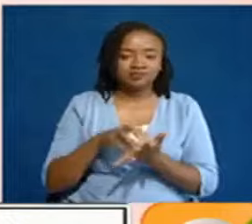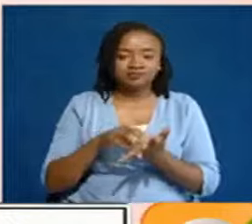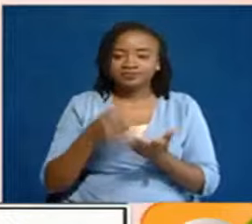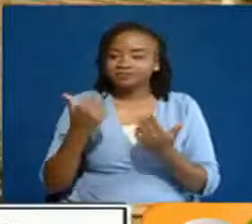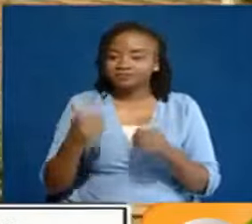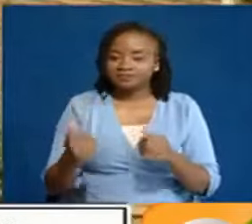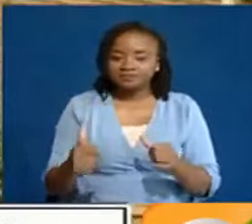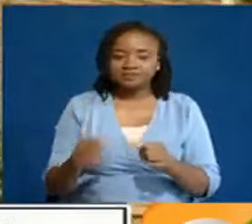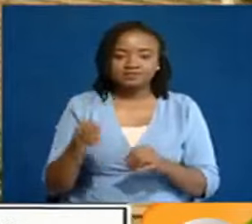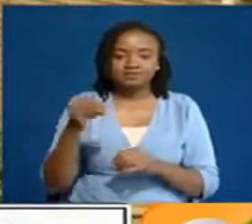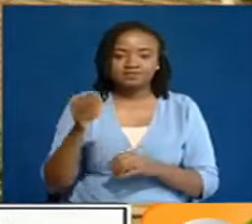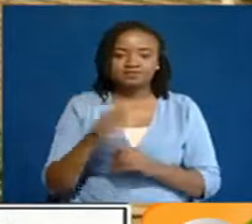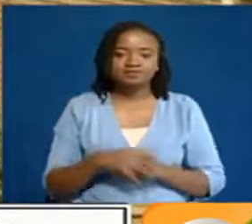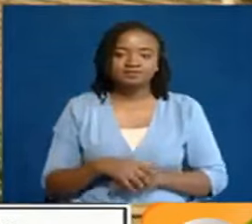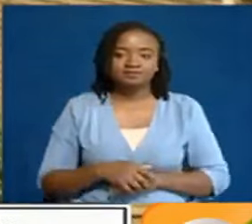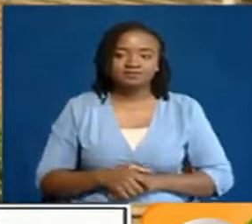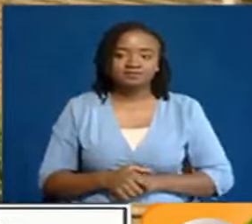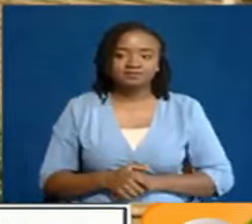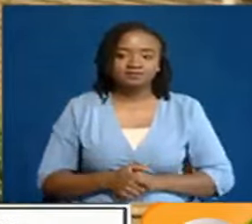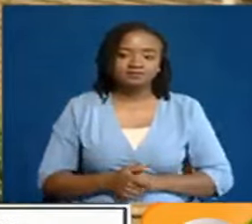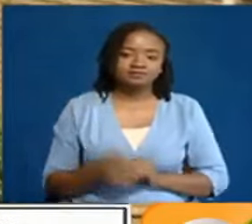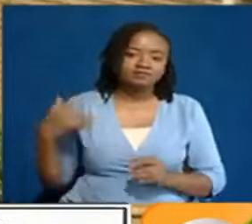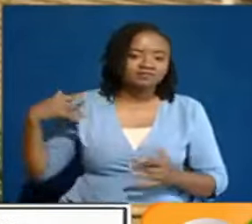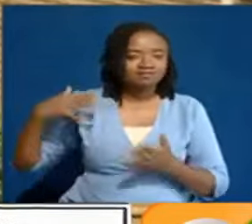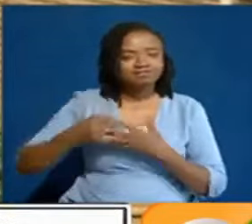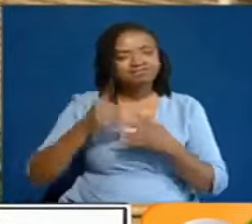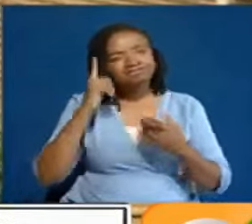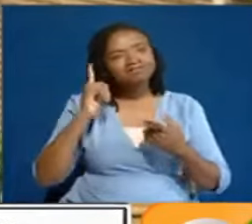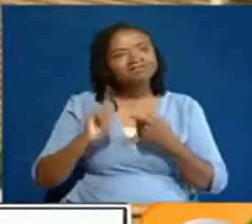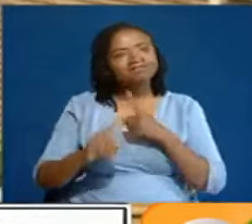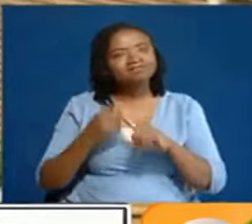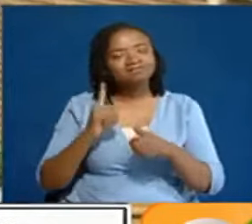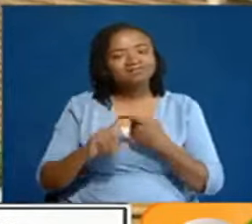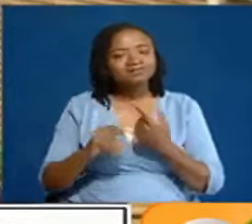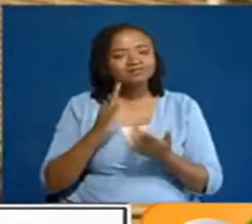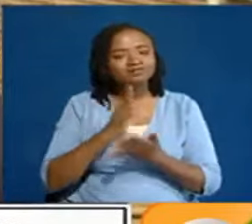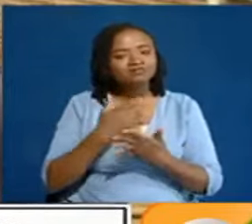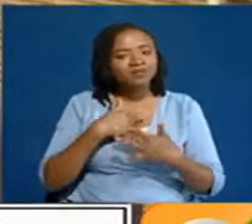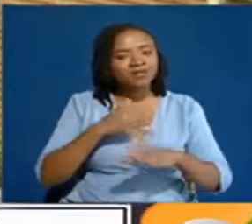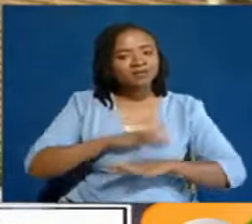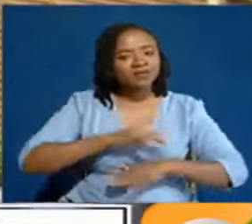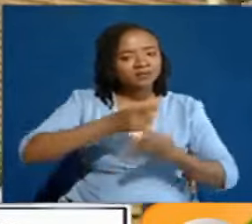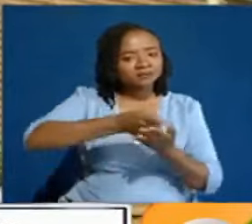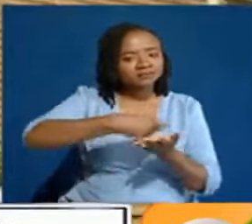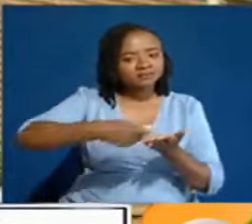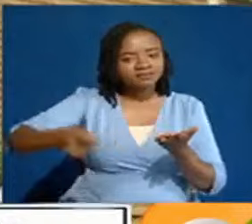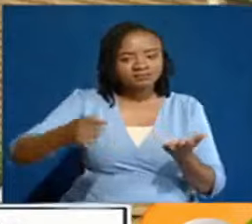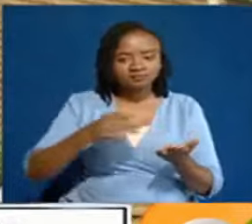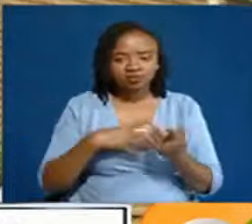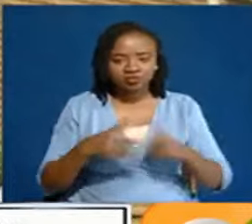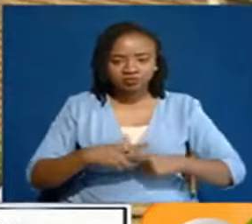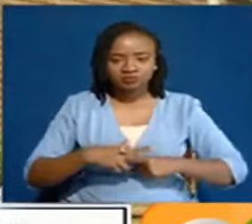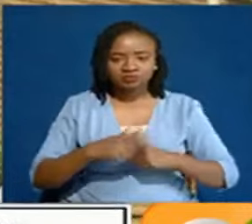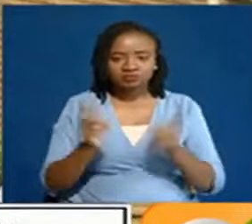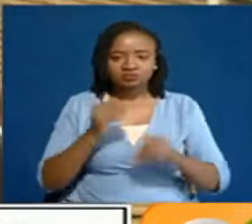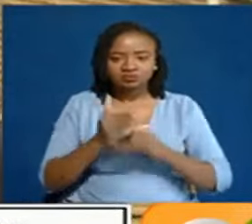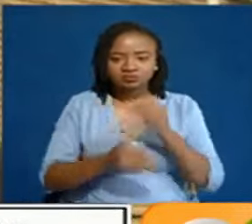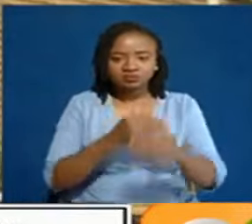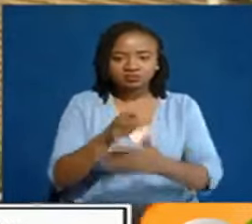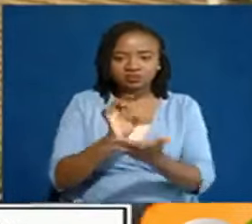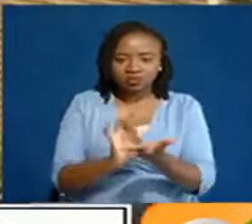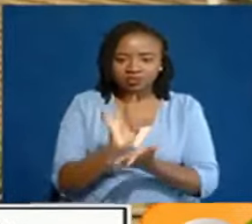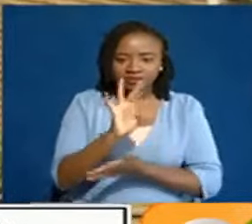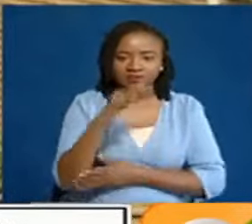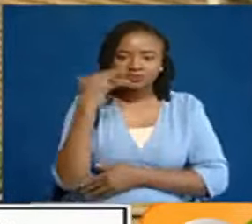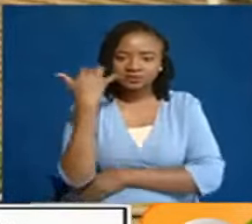be filled. After days of speculations as to whether or not there were enough signatures to bring the impeachment motion against Deputy President Rigathi